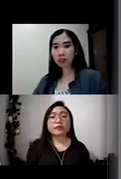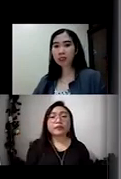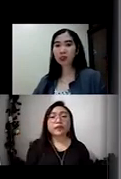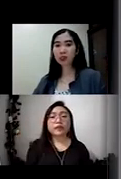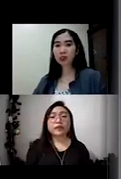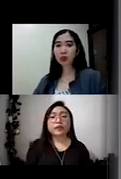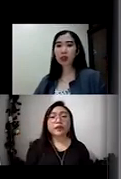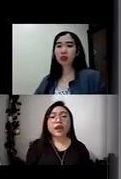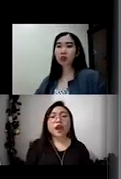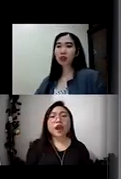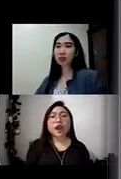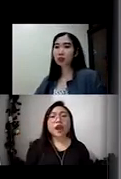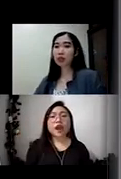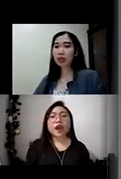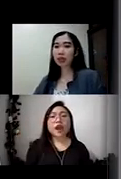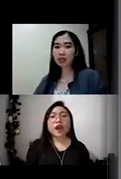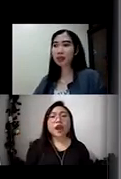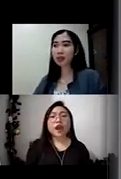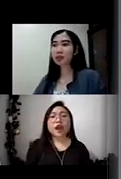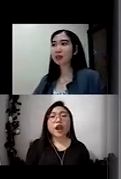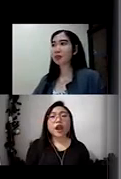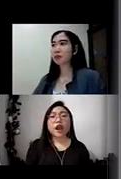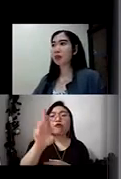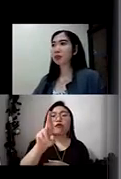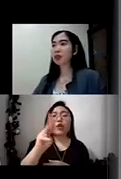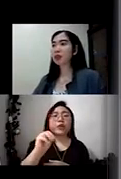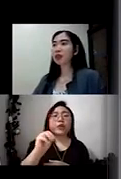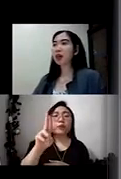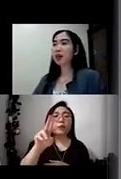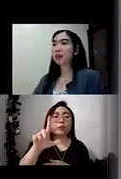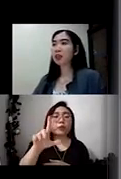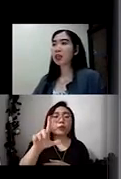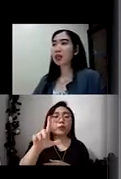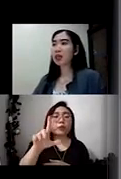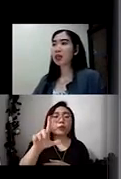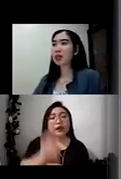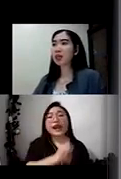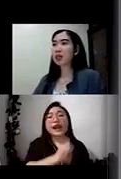formulas that we can also use sa Excel. But